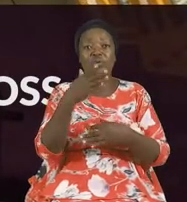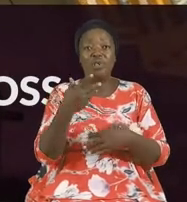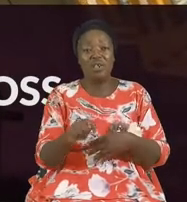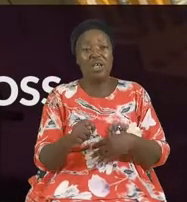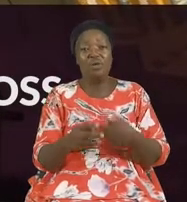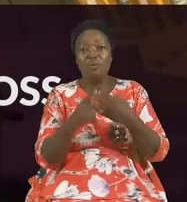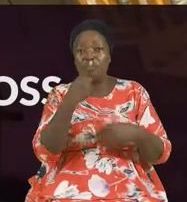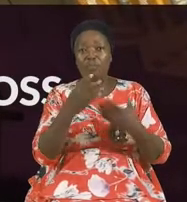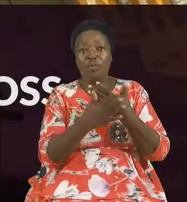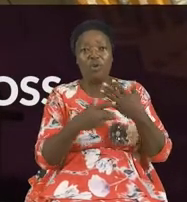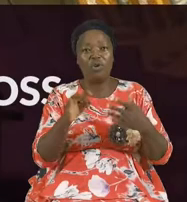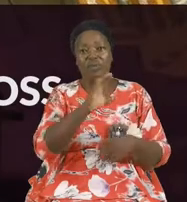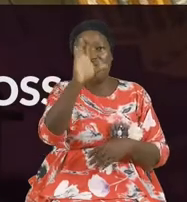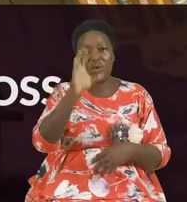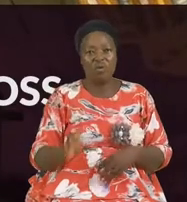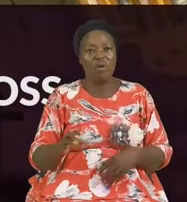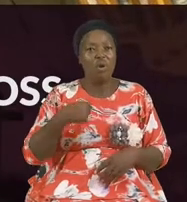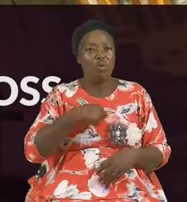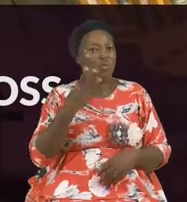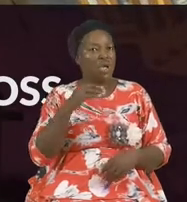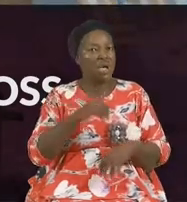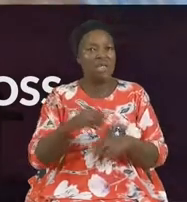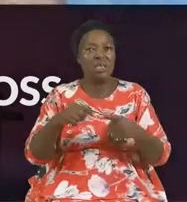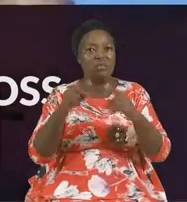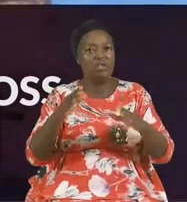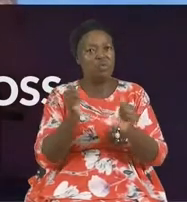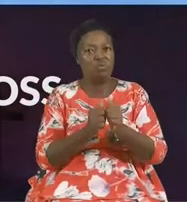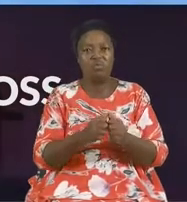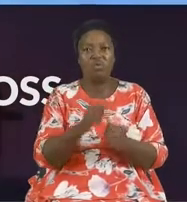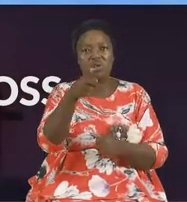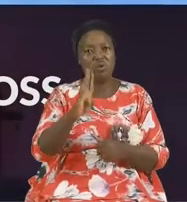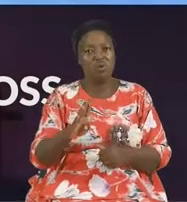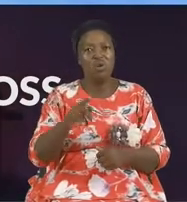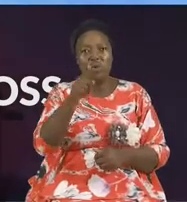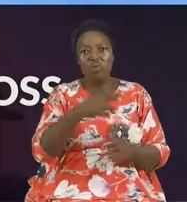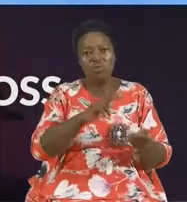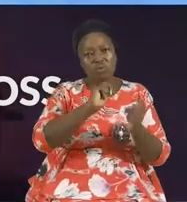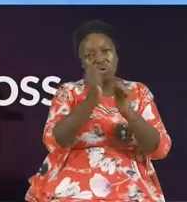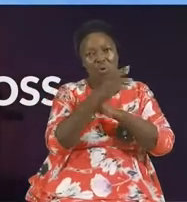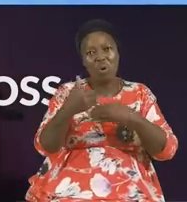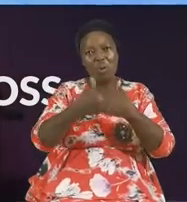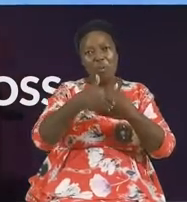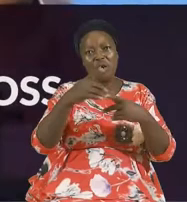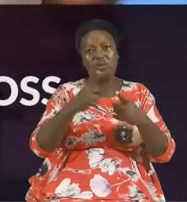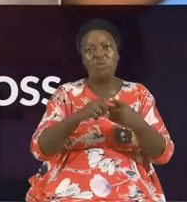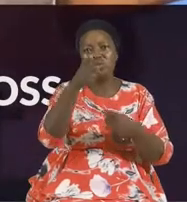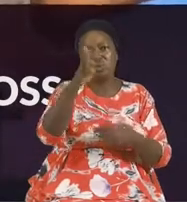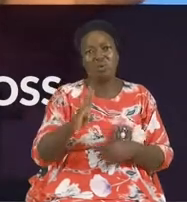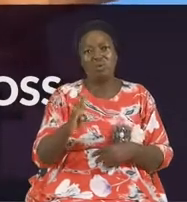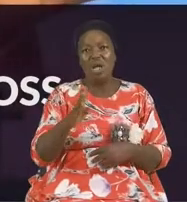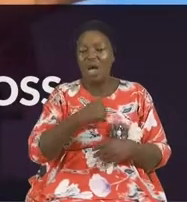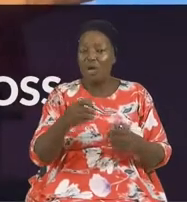peace through the blood of his cross, we were at enmity with God. You turned